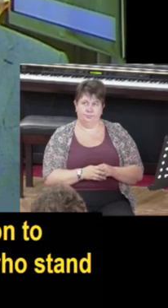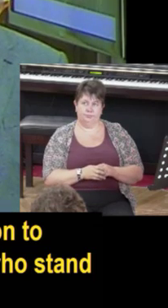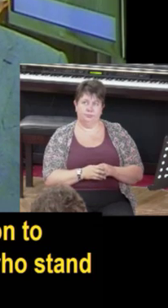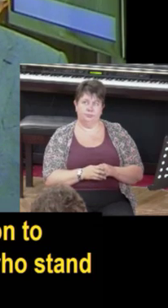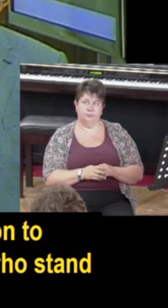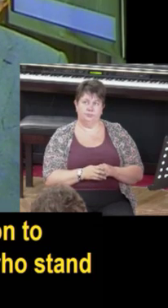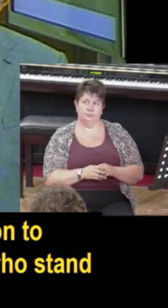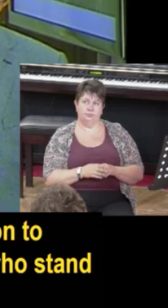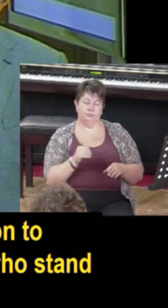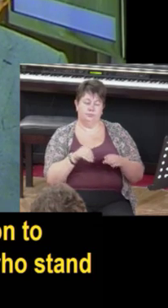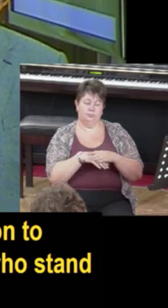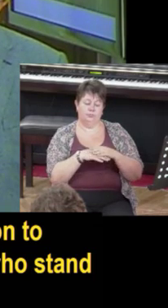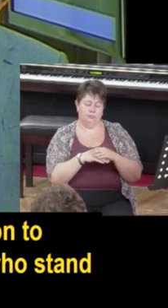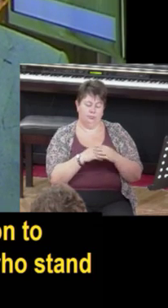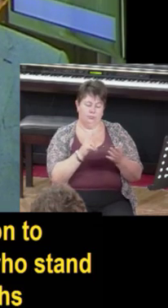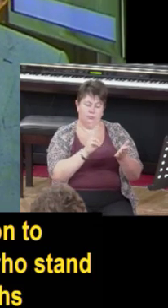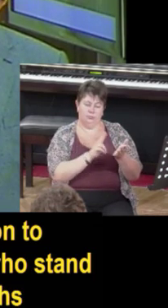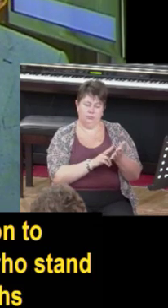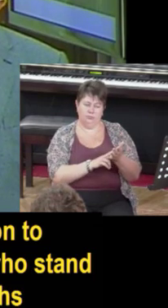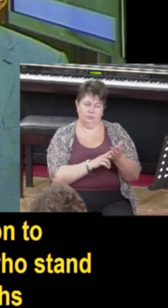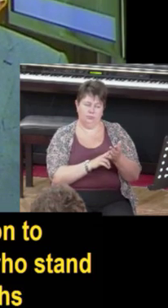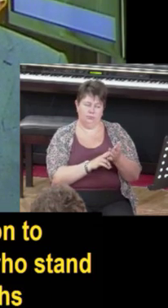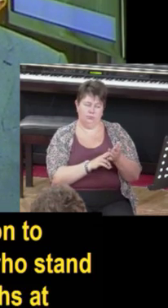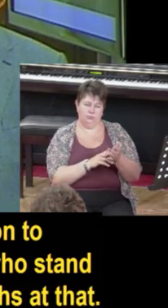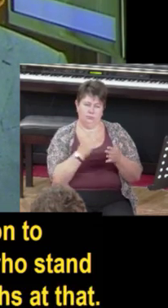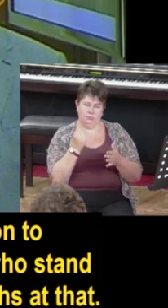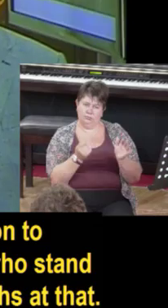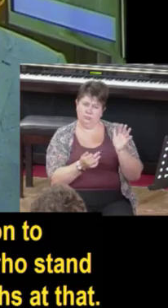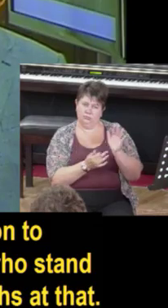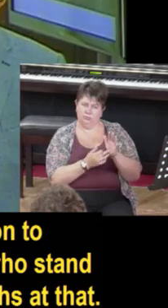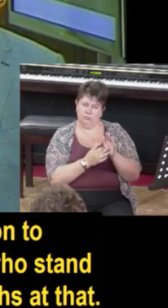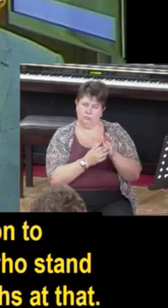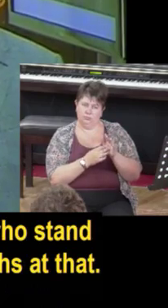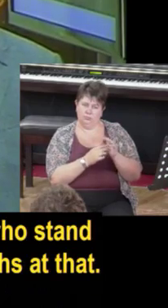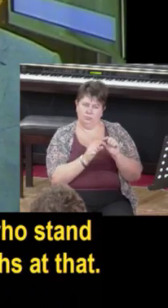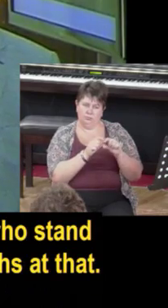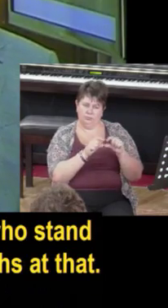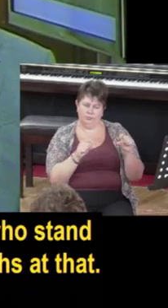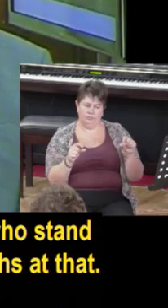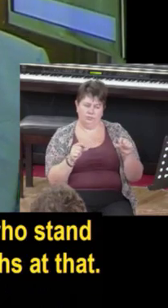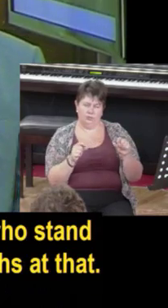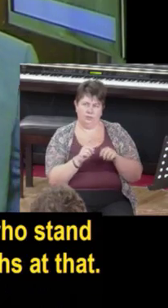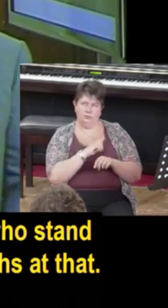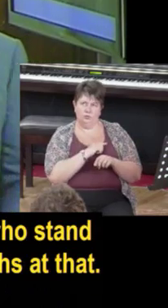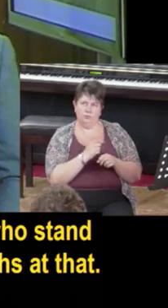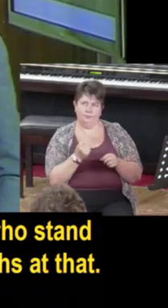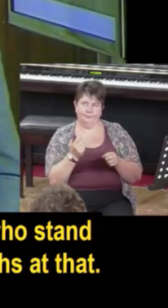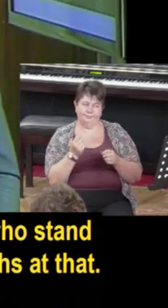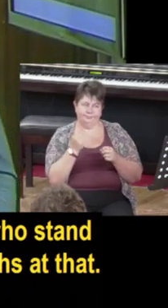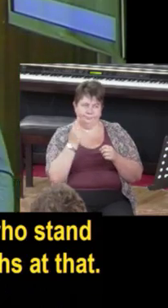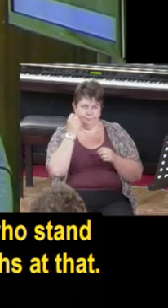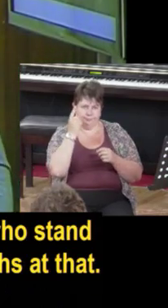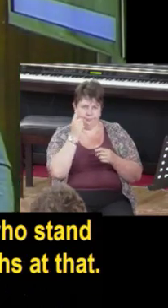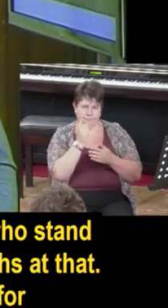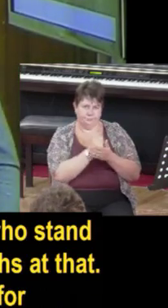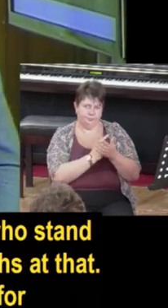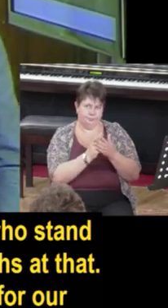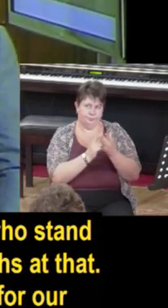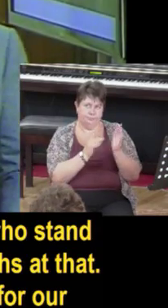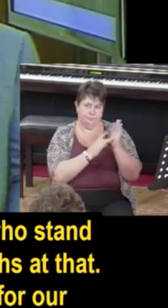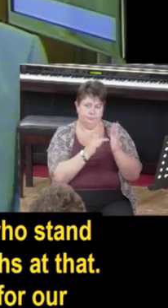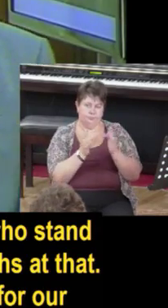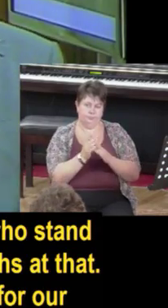In amongst those verses is an important phrase for our understanding of the role that's played by